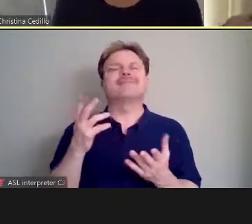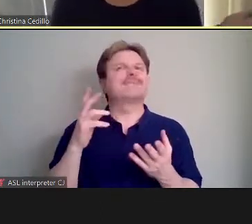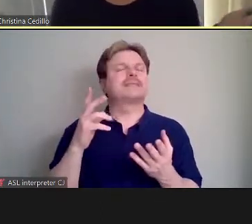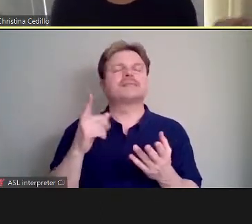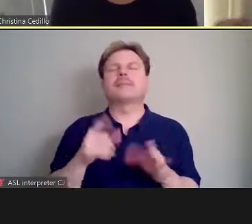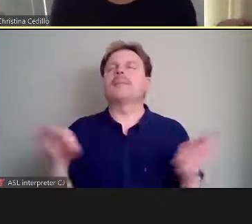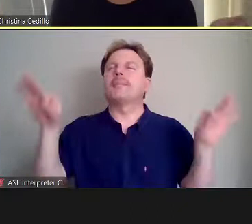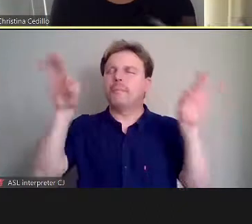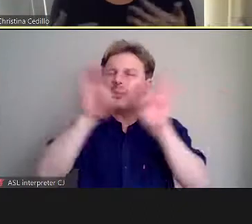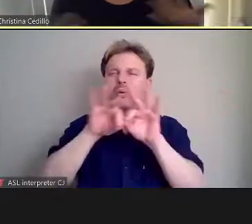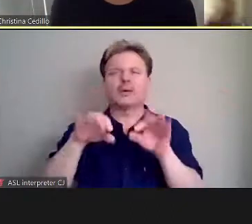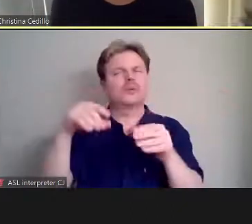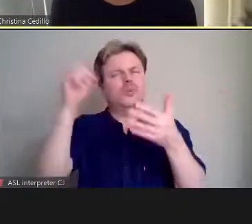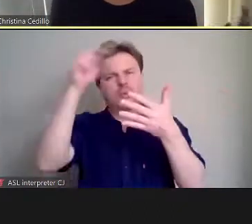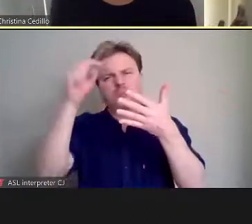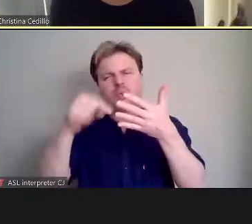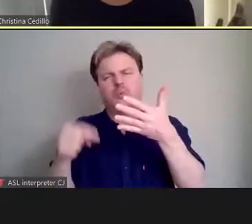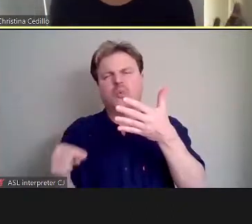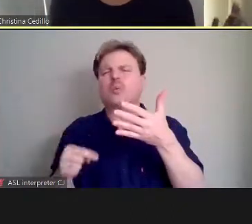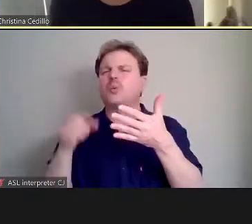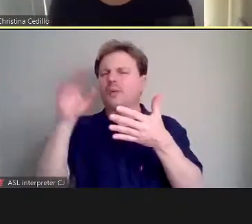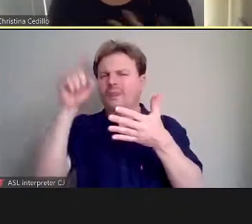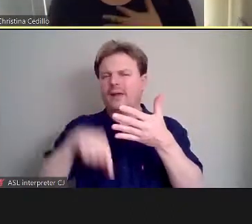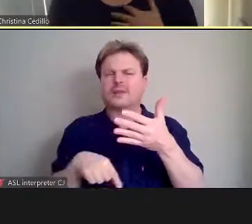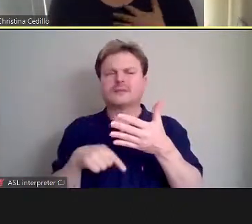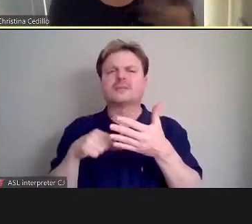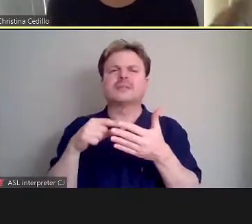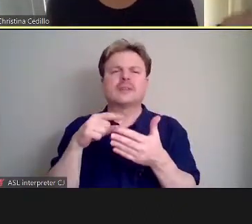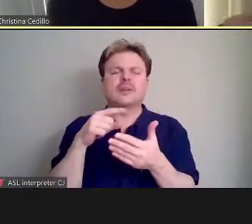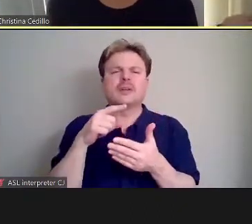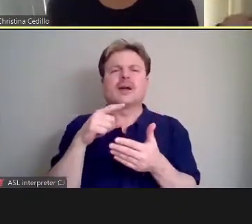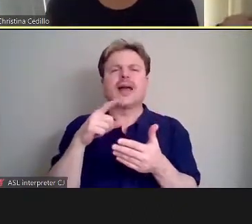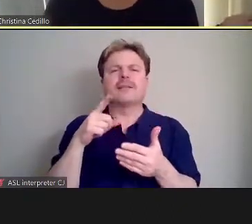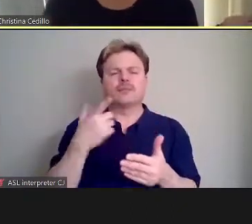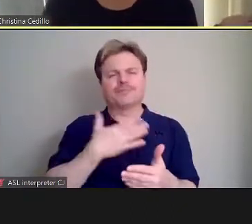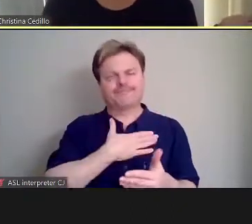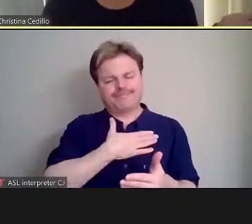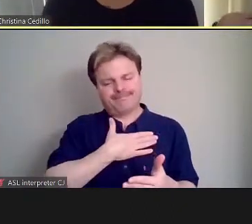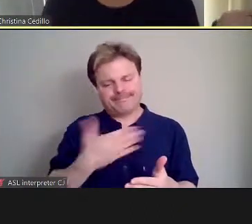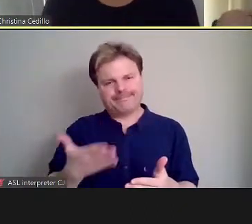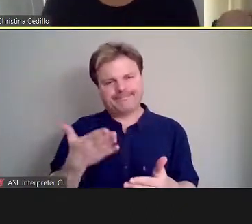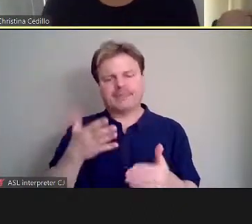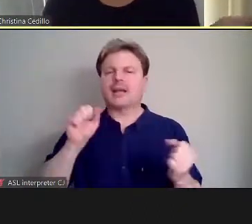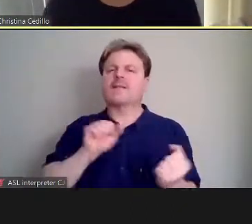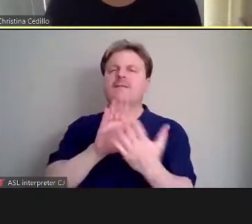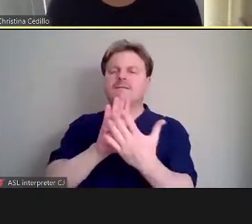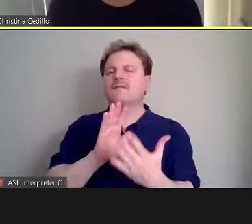things that we have to do. We have to acknowledge and confront our prejudices.